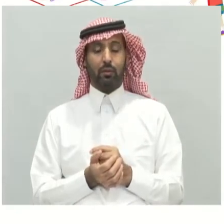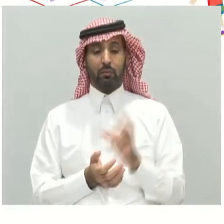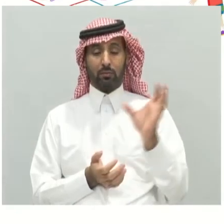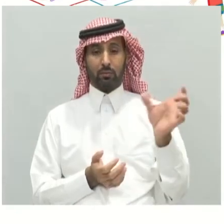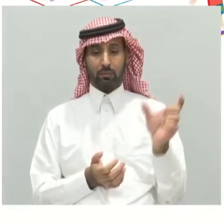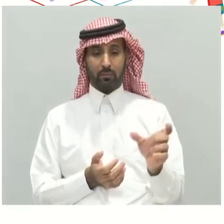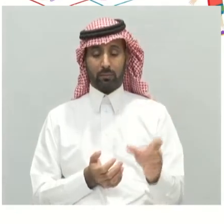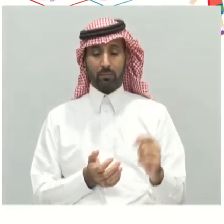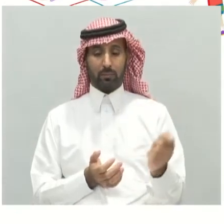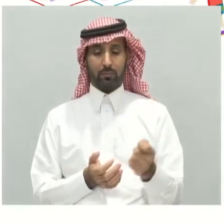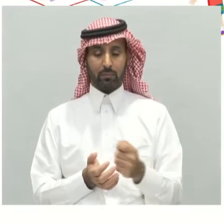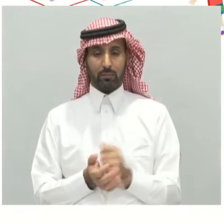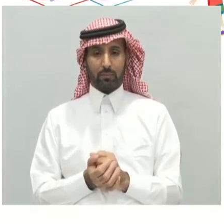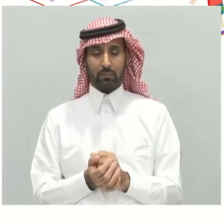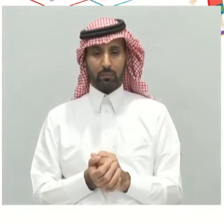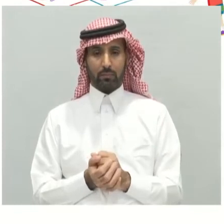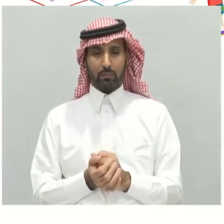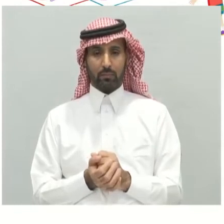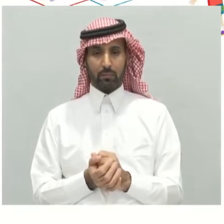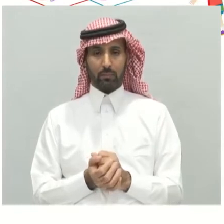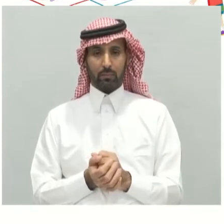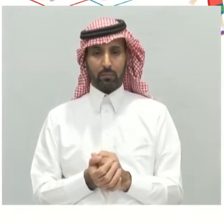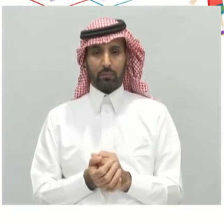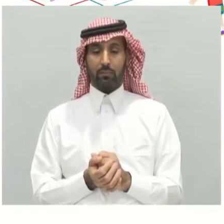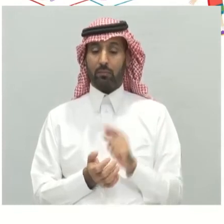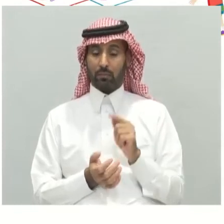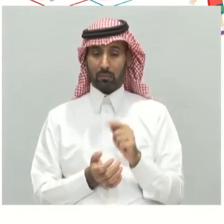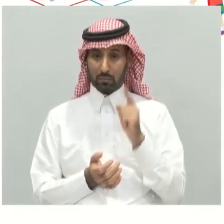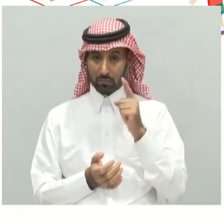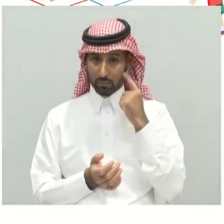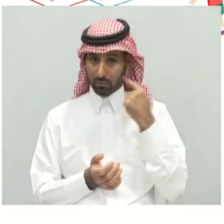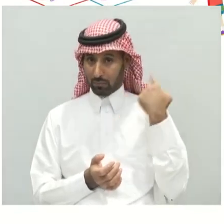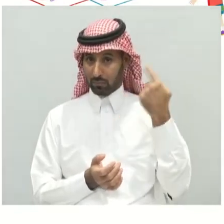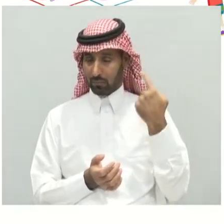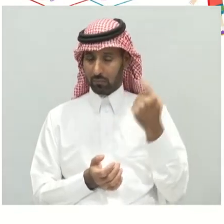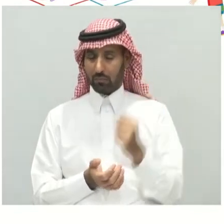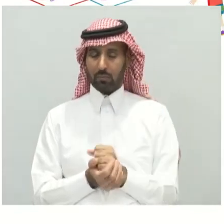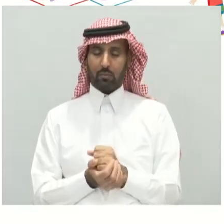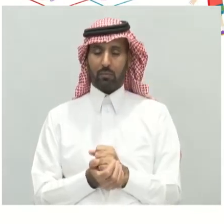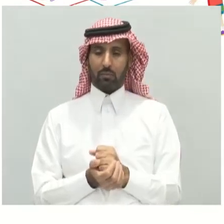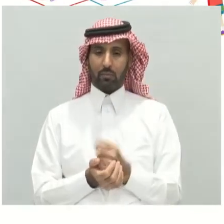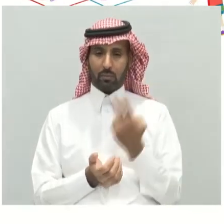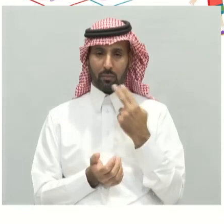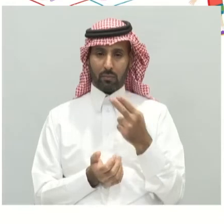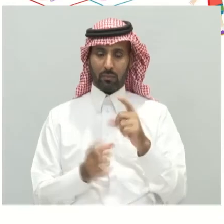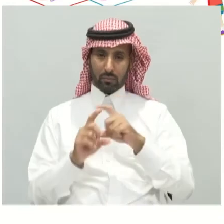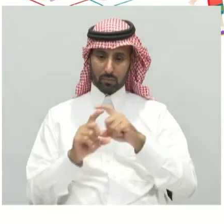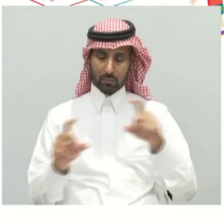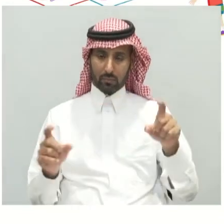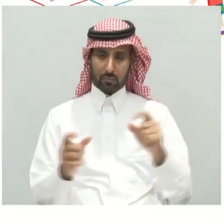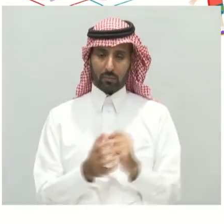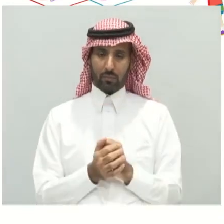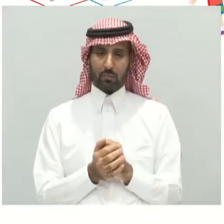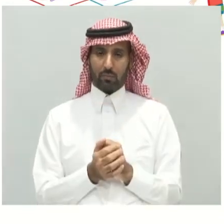here. Write the sentences here. Pause the video and think about it, please. Okay? Let's see my sentences here. I have